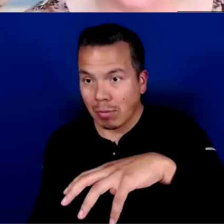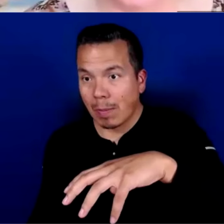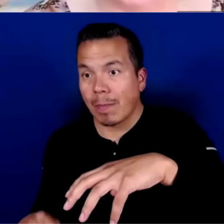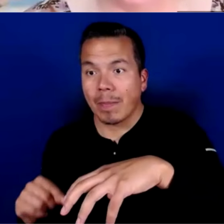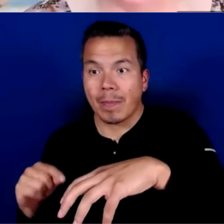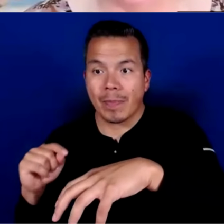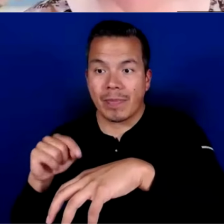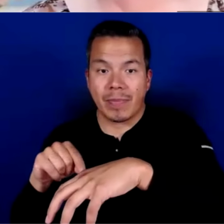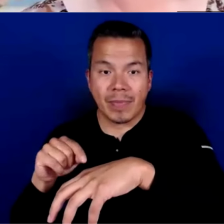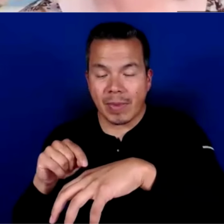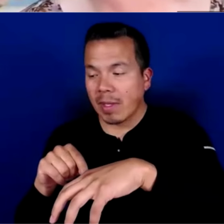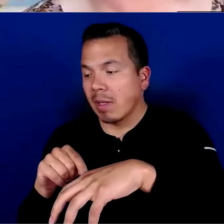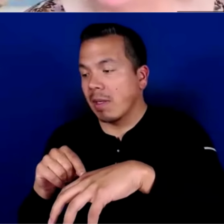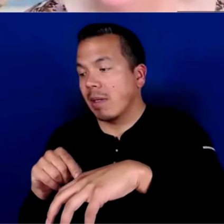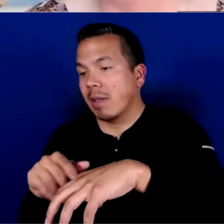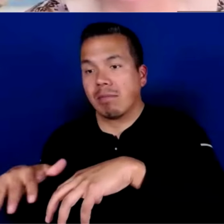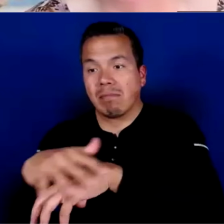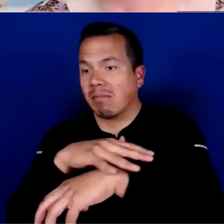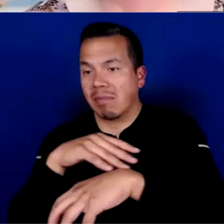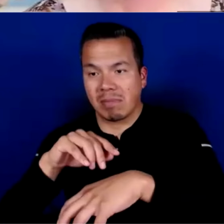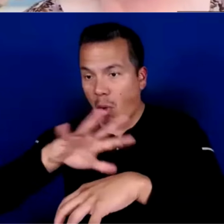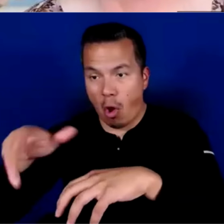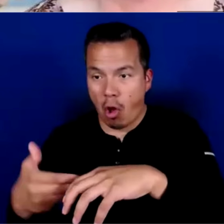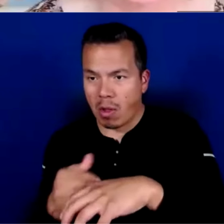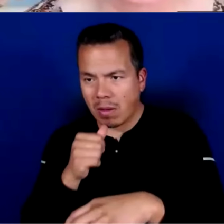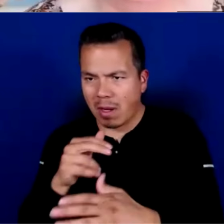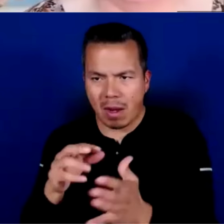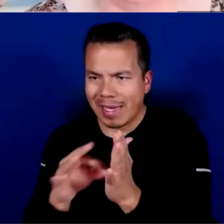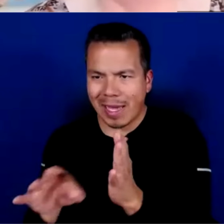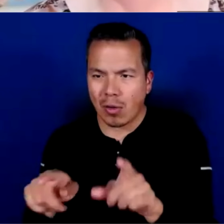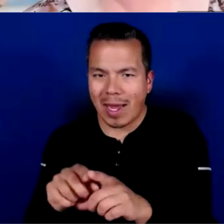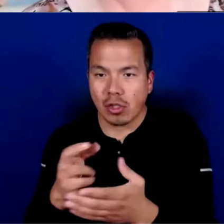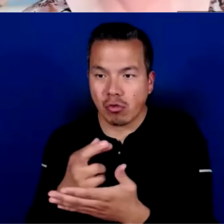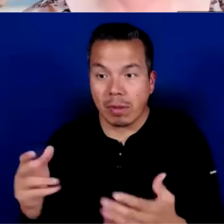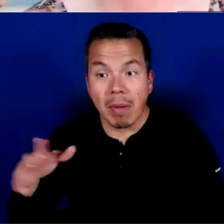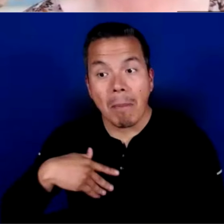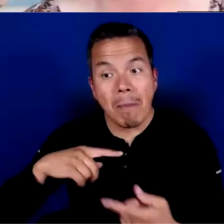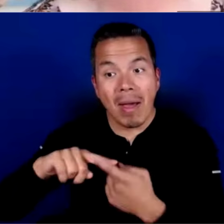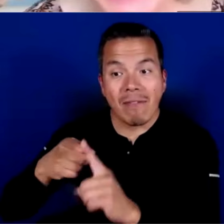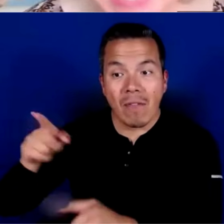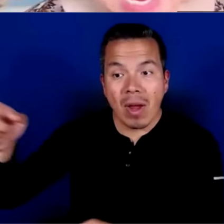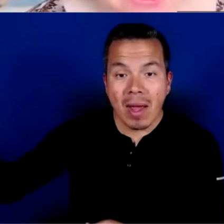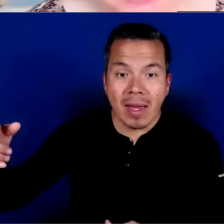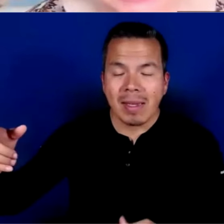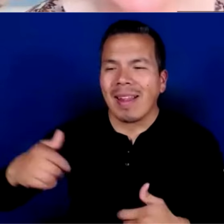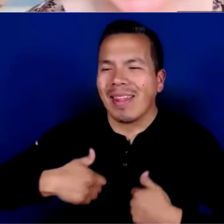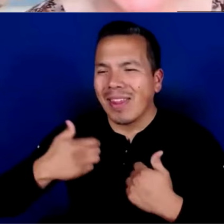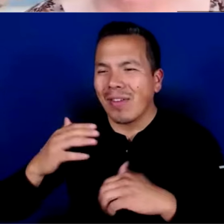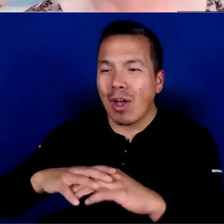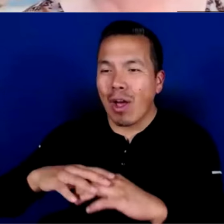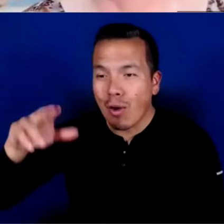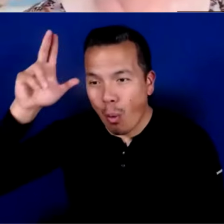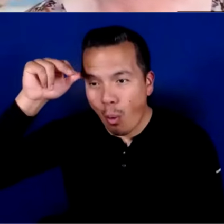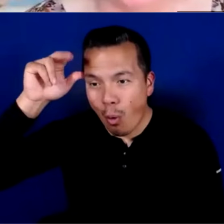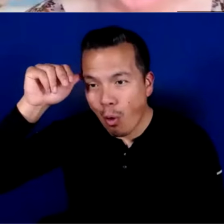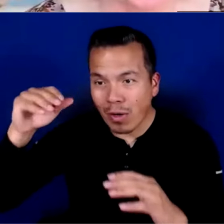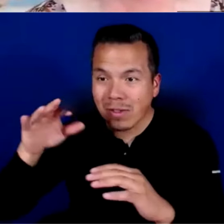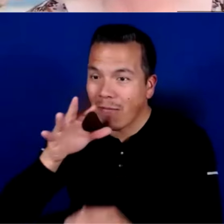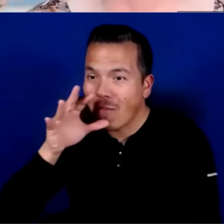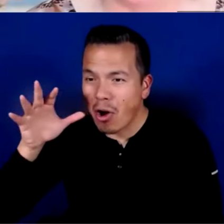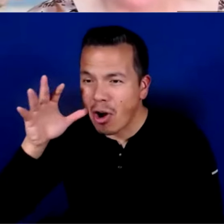as resources. My friend lives on a horse farm and owns many acres of land